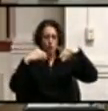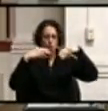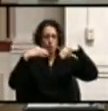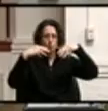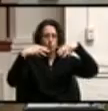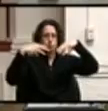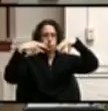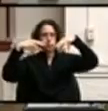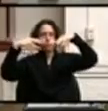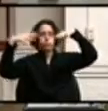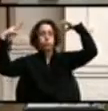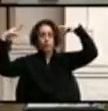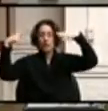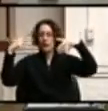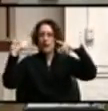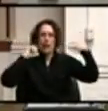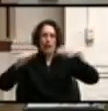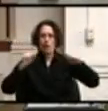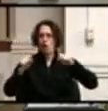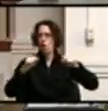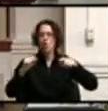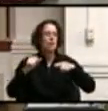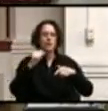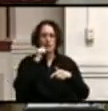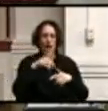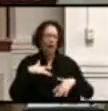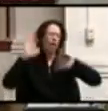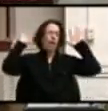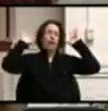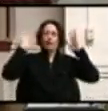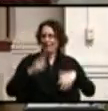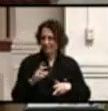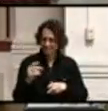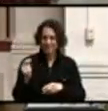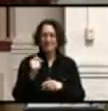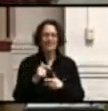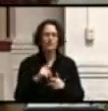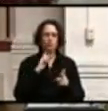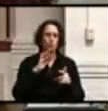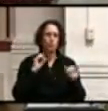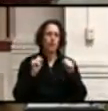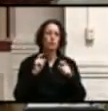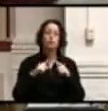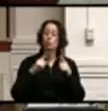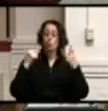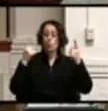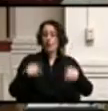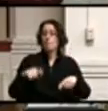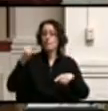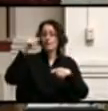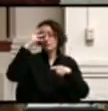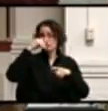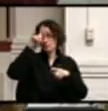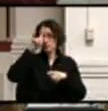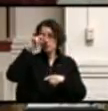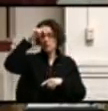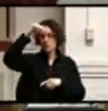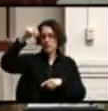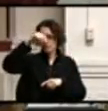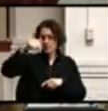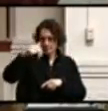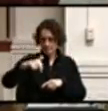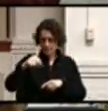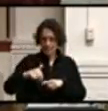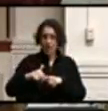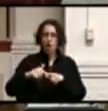attack issue, you know, quick start wake up. They come down this stair, typically, that's where they're going to come down, and then they've got to go in